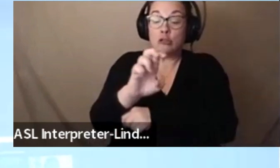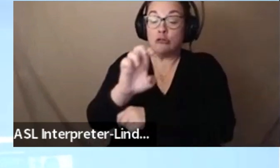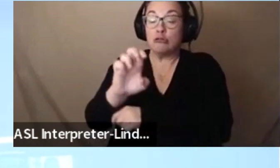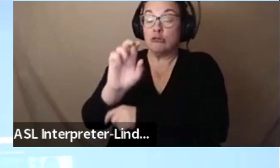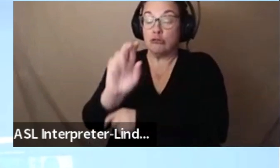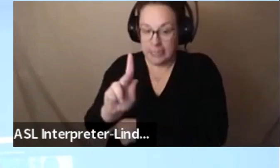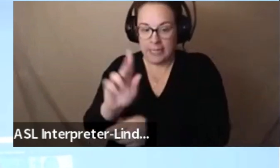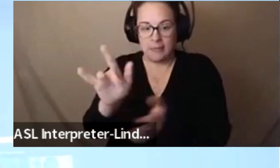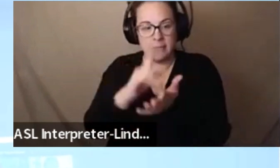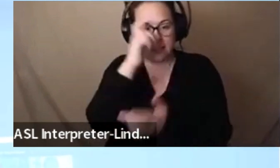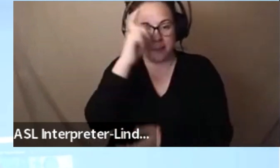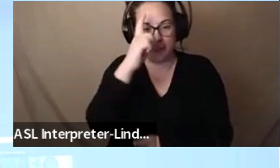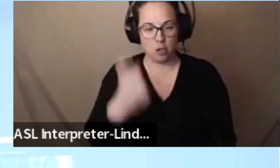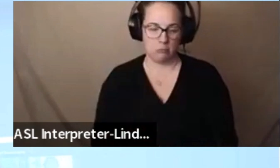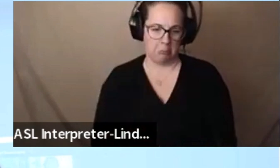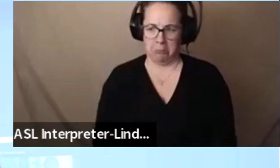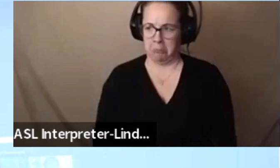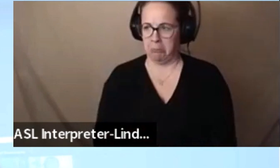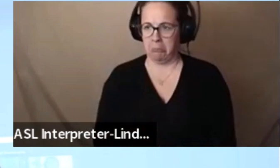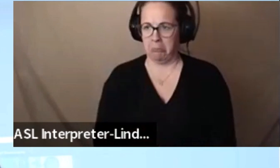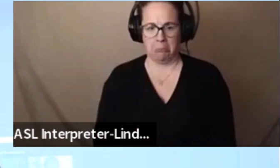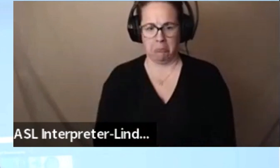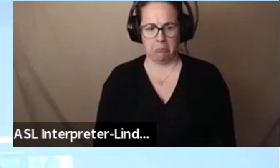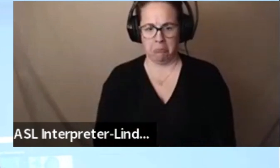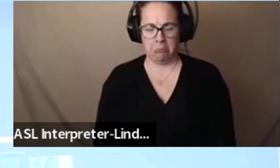seen Midsummer Night's Dream where they were Greek?